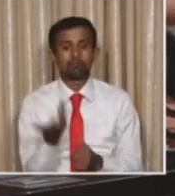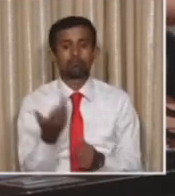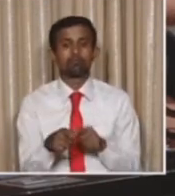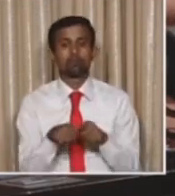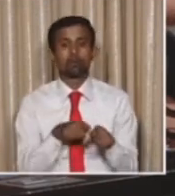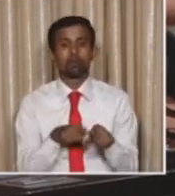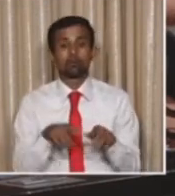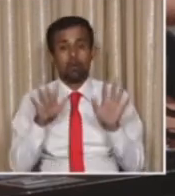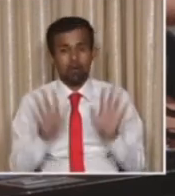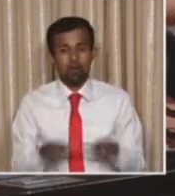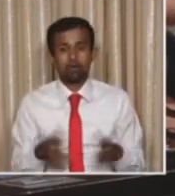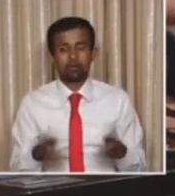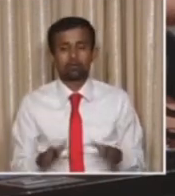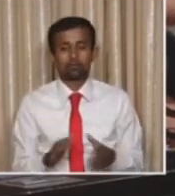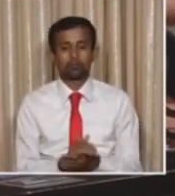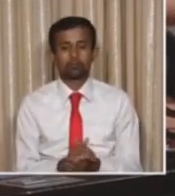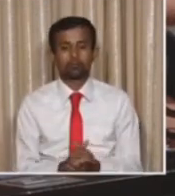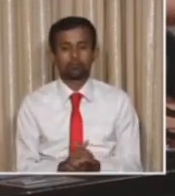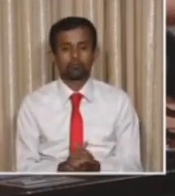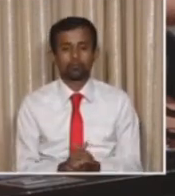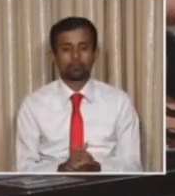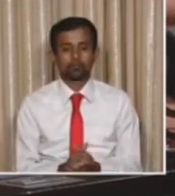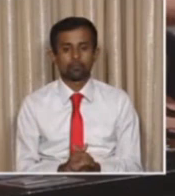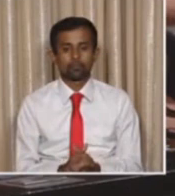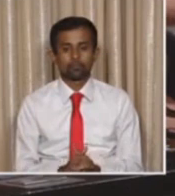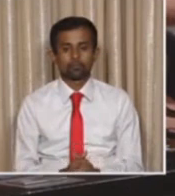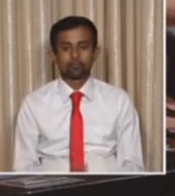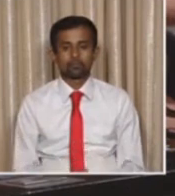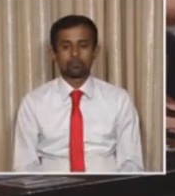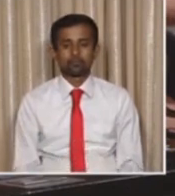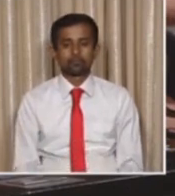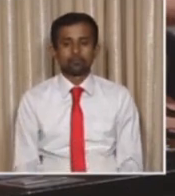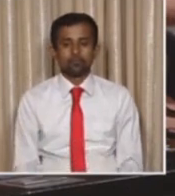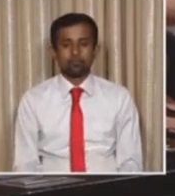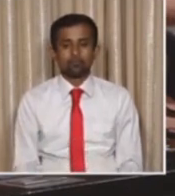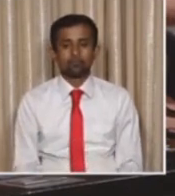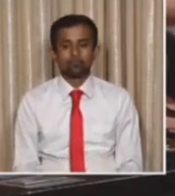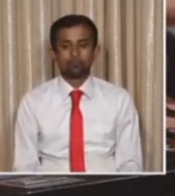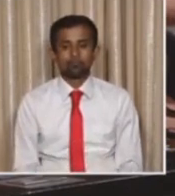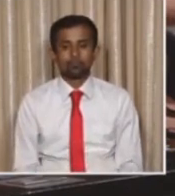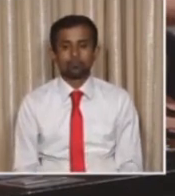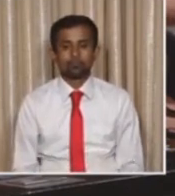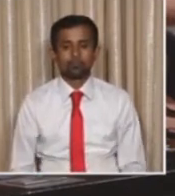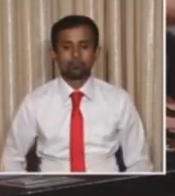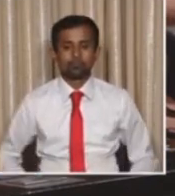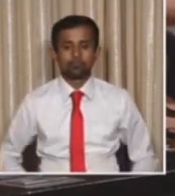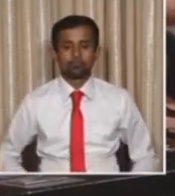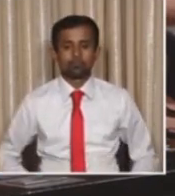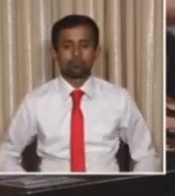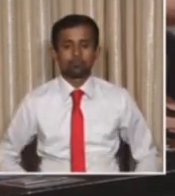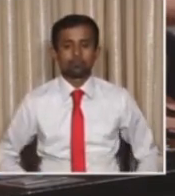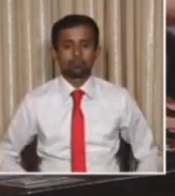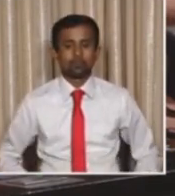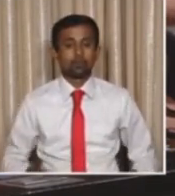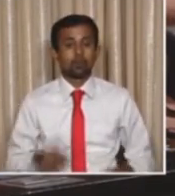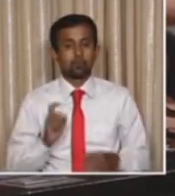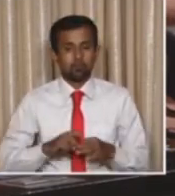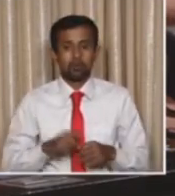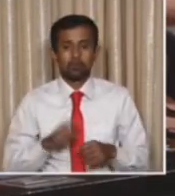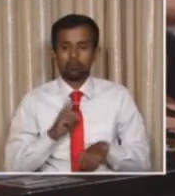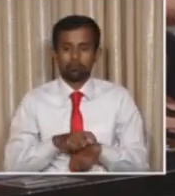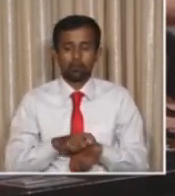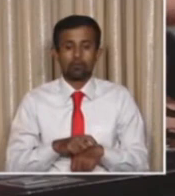commission and watch out for your own family than look after the interests of the people who get you